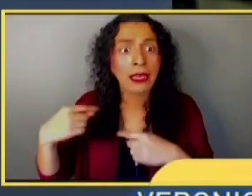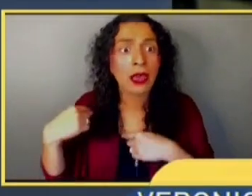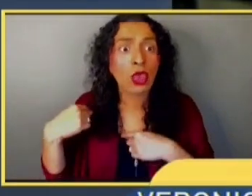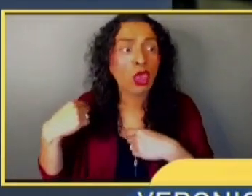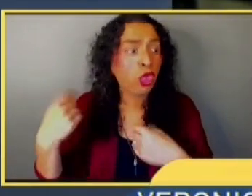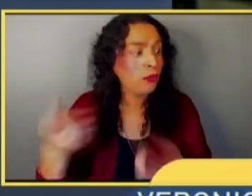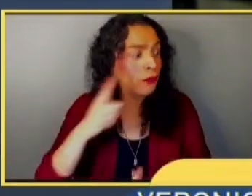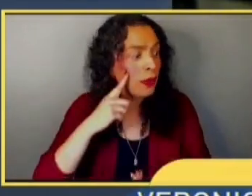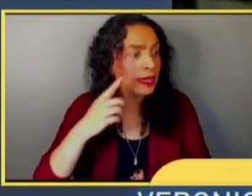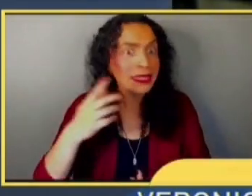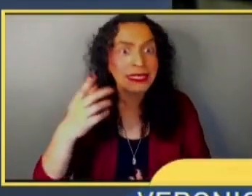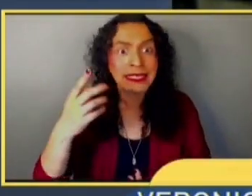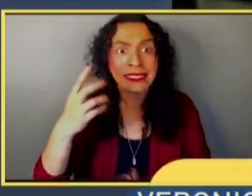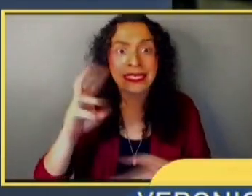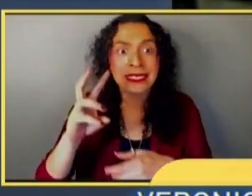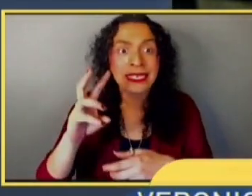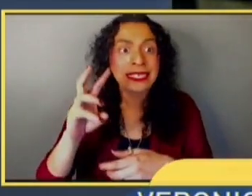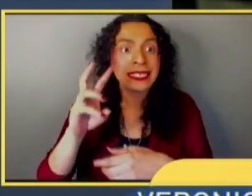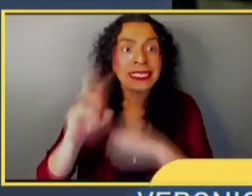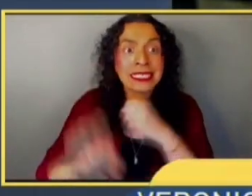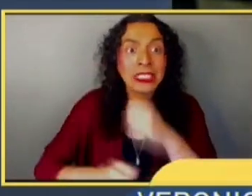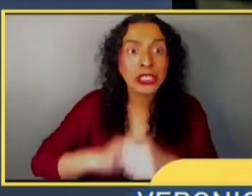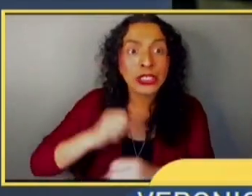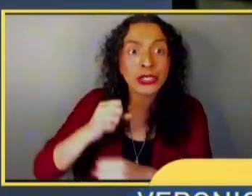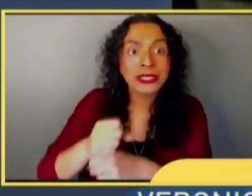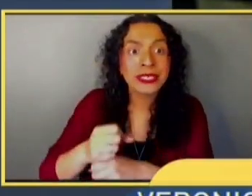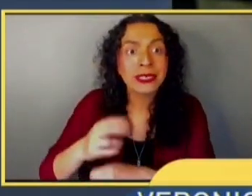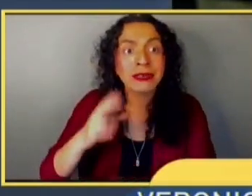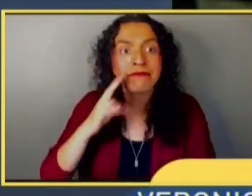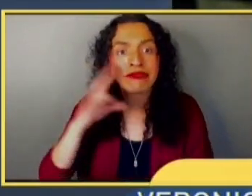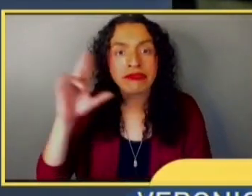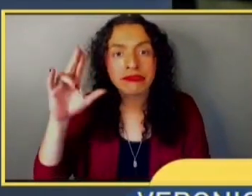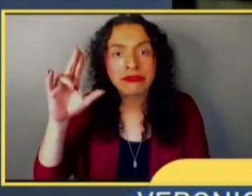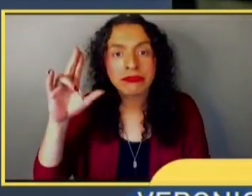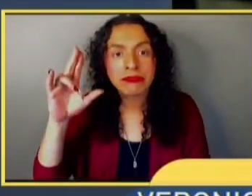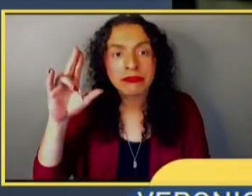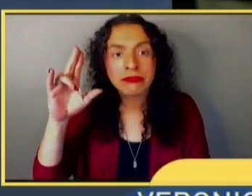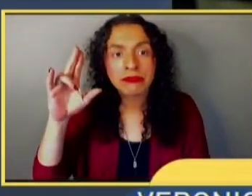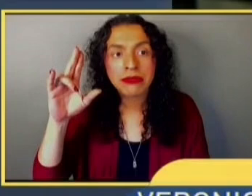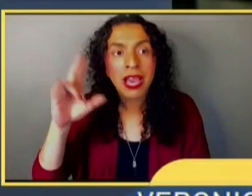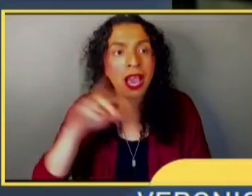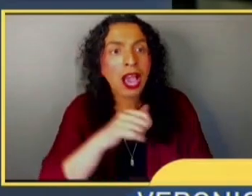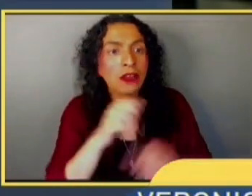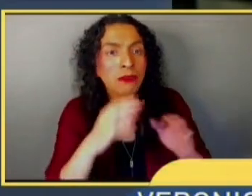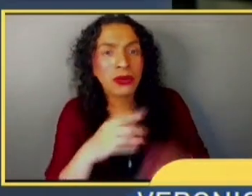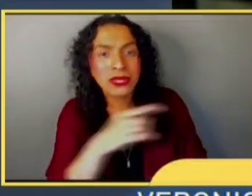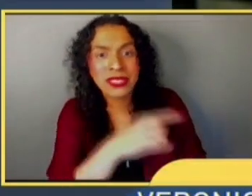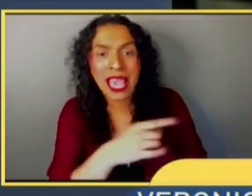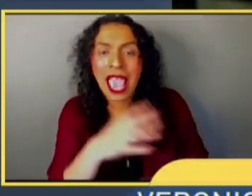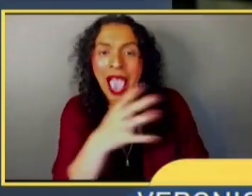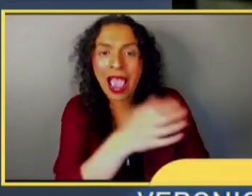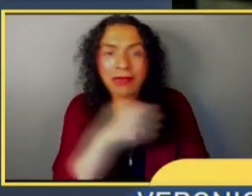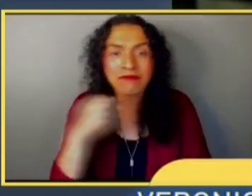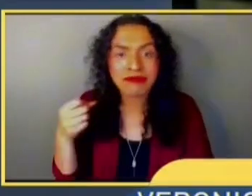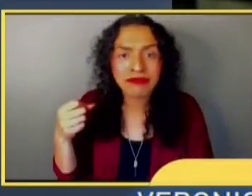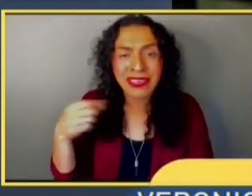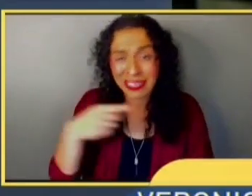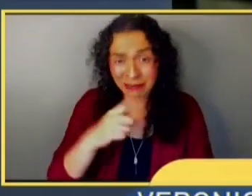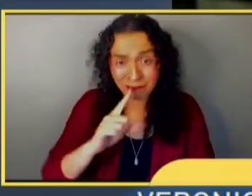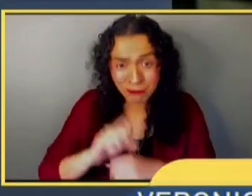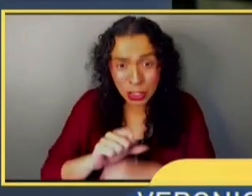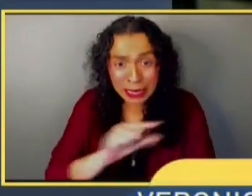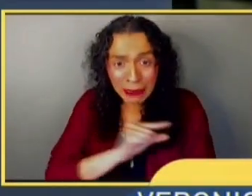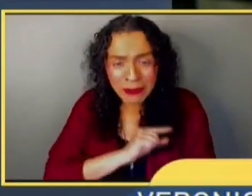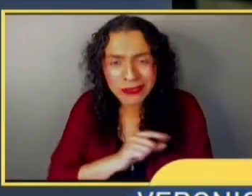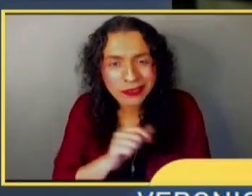me about that person that I held and later was determined to be not guilty. And that's happened as well. I've